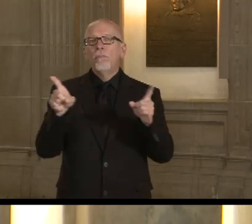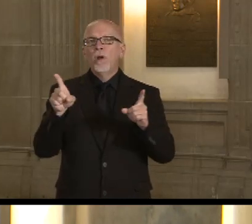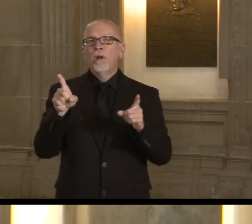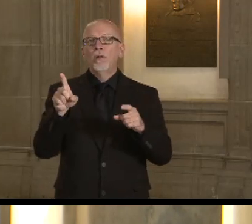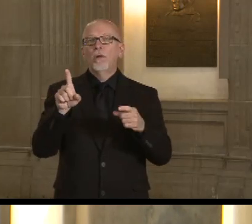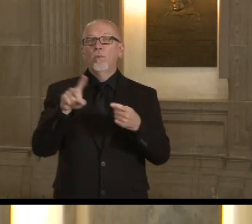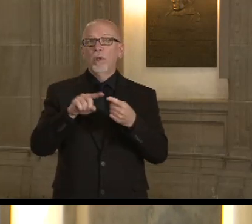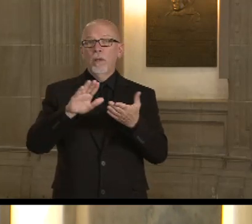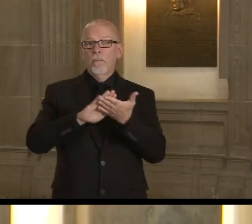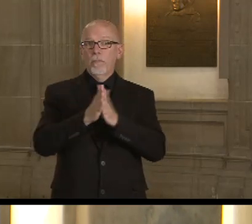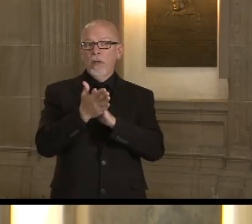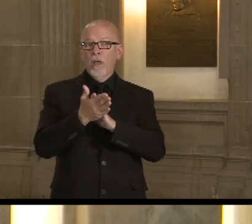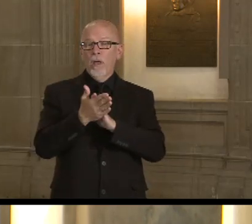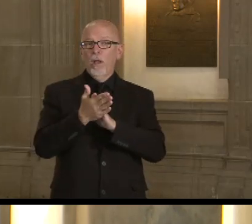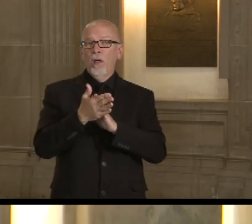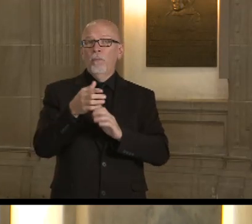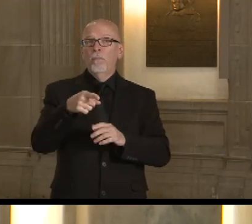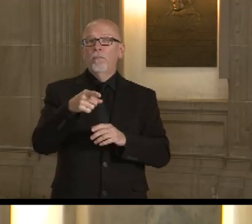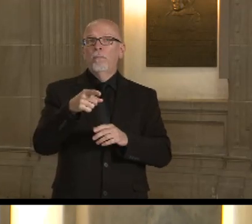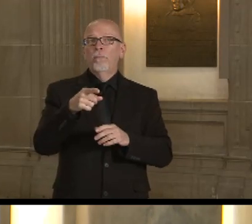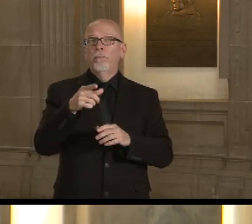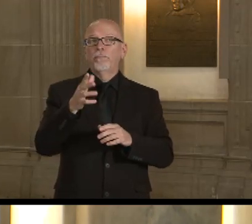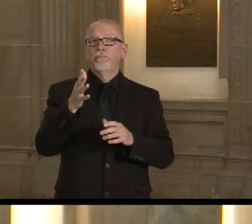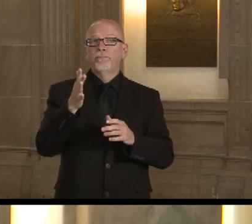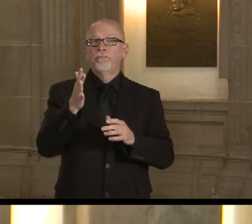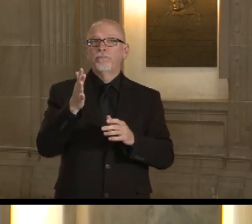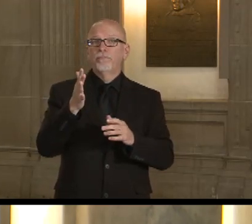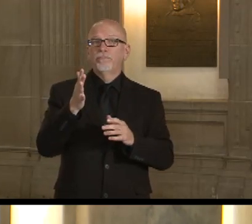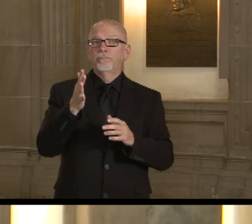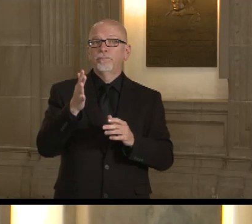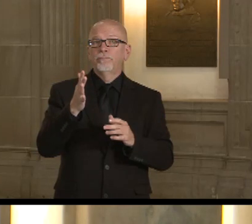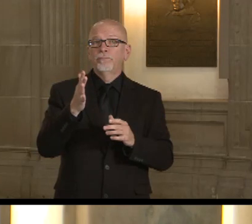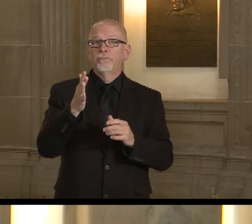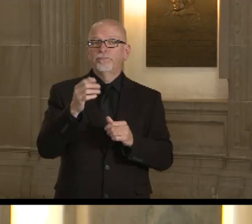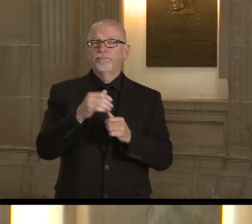when they become